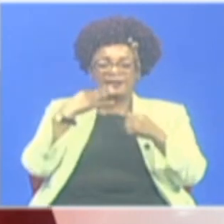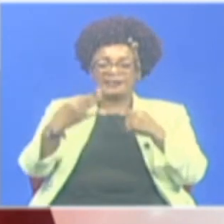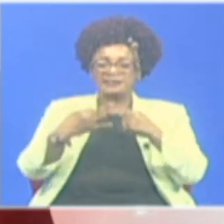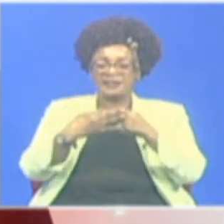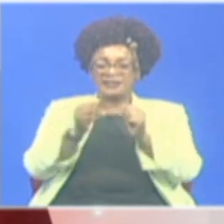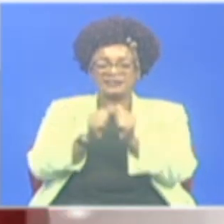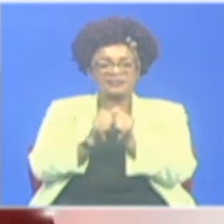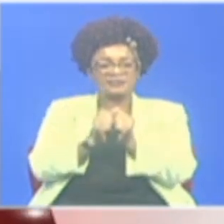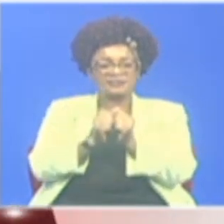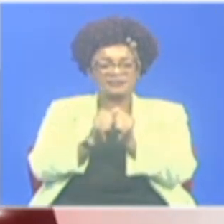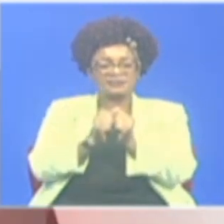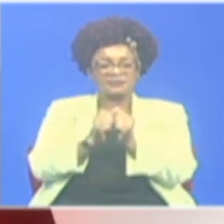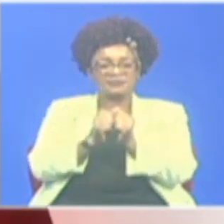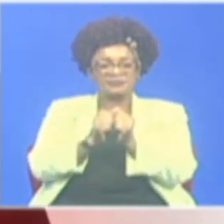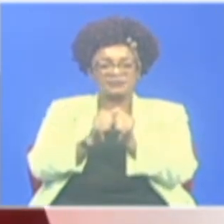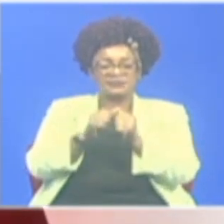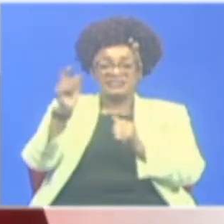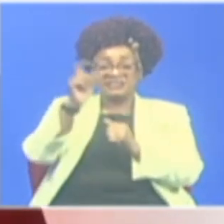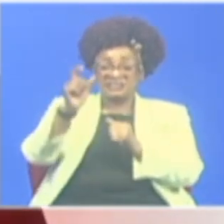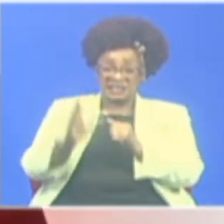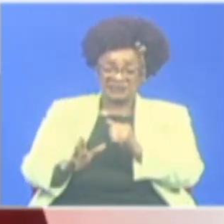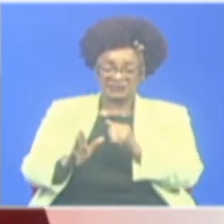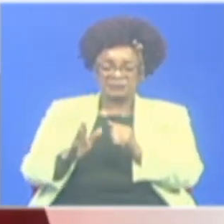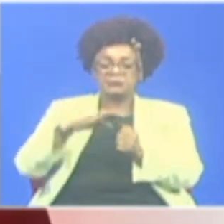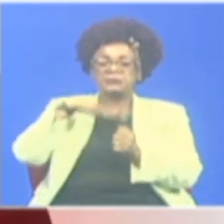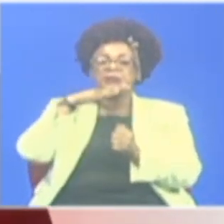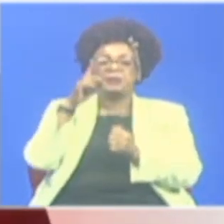810 Italians have passed away.